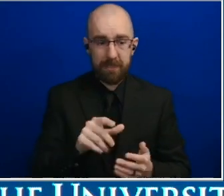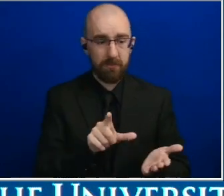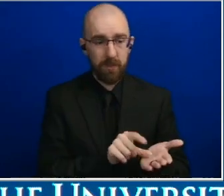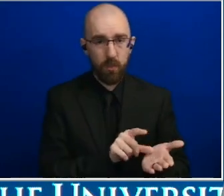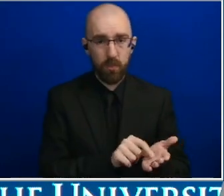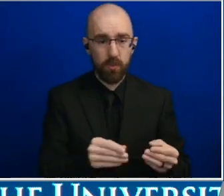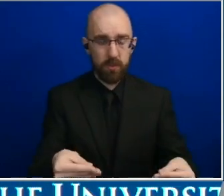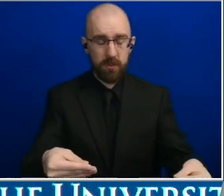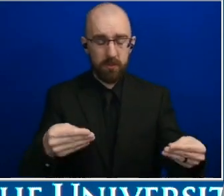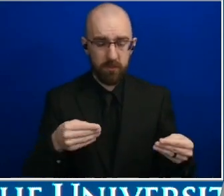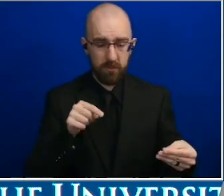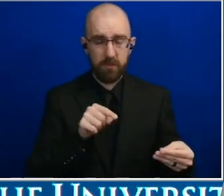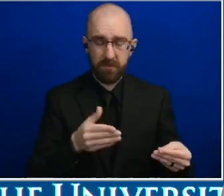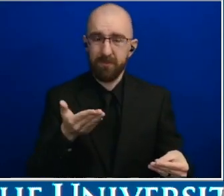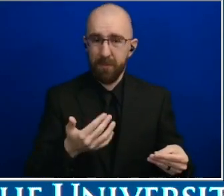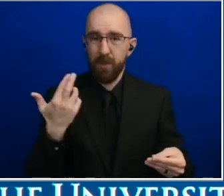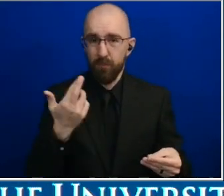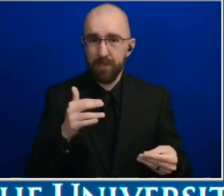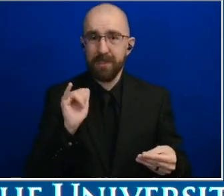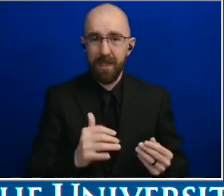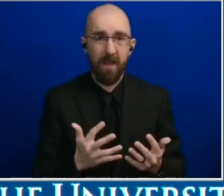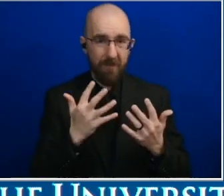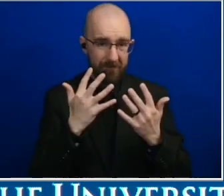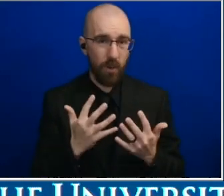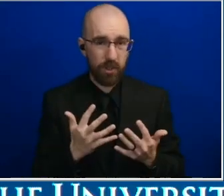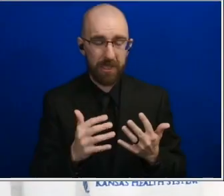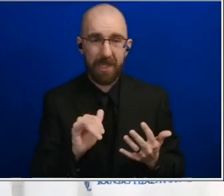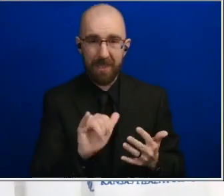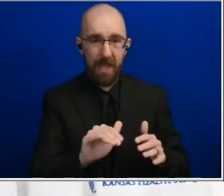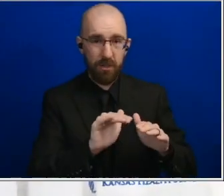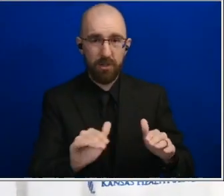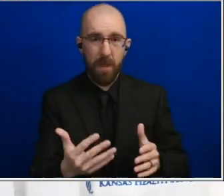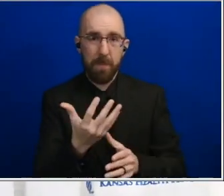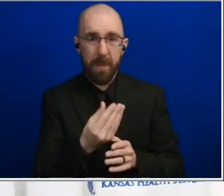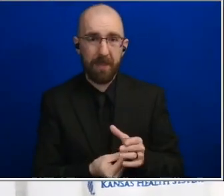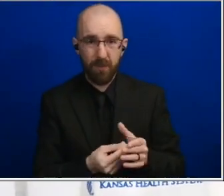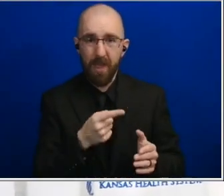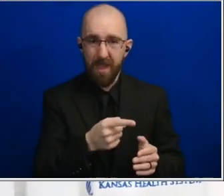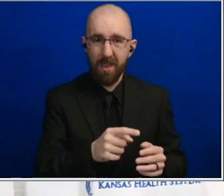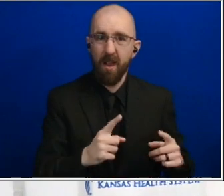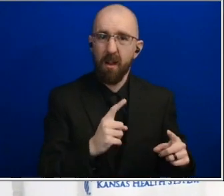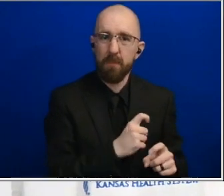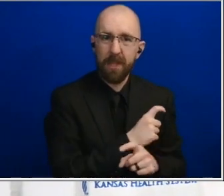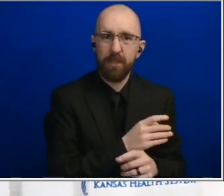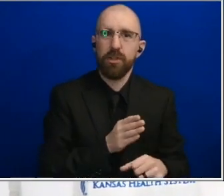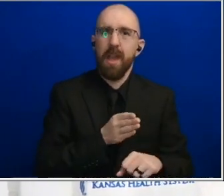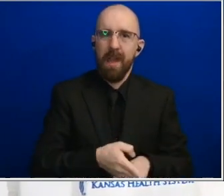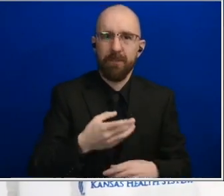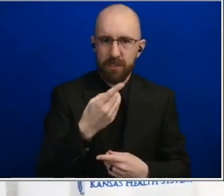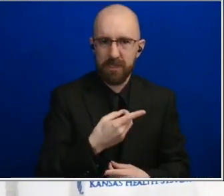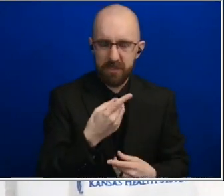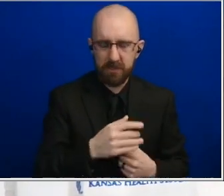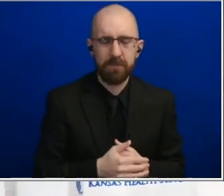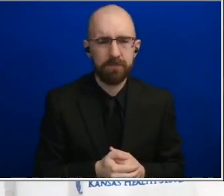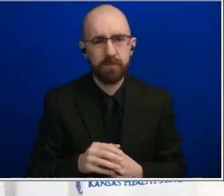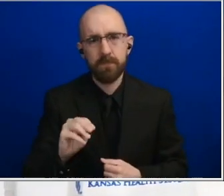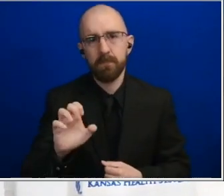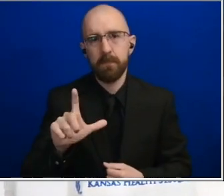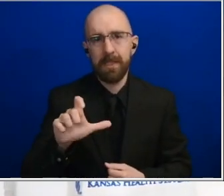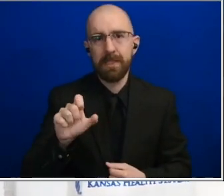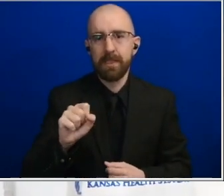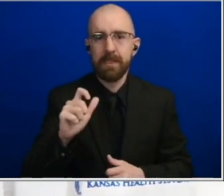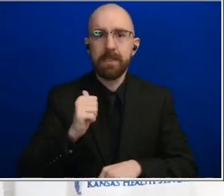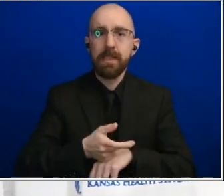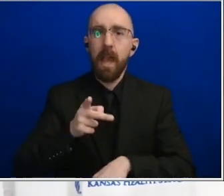maybe the reason that unfortunately that child passed away. So measles set this up for an